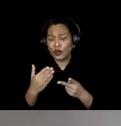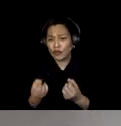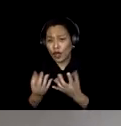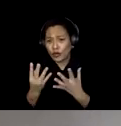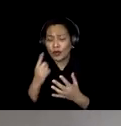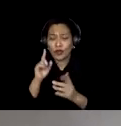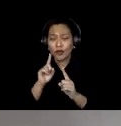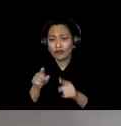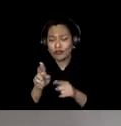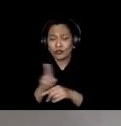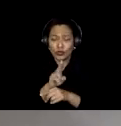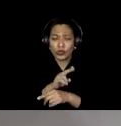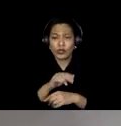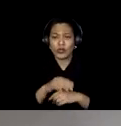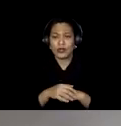so